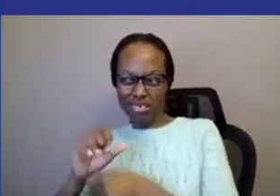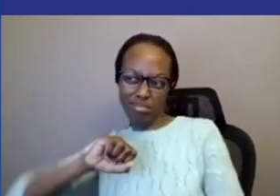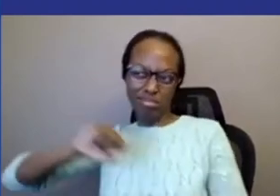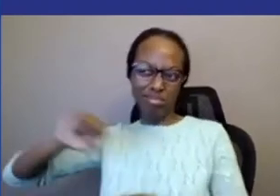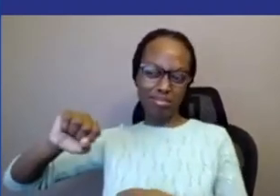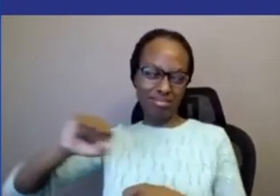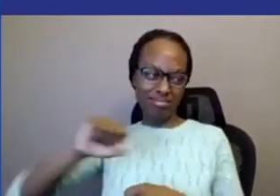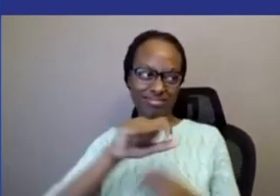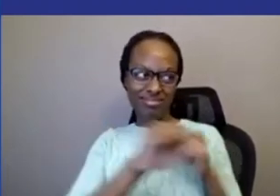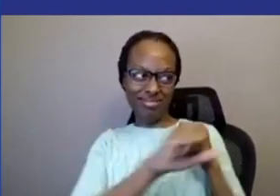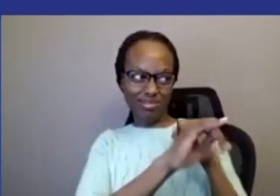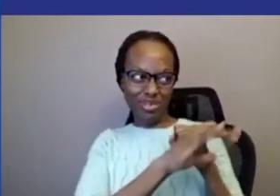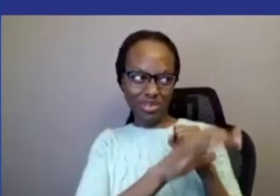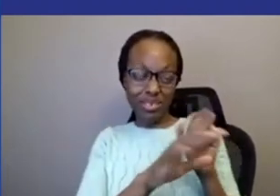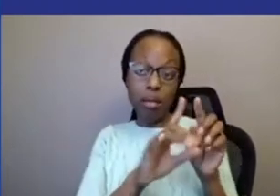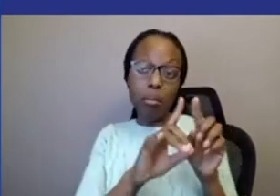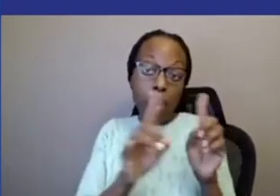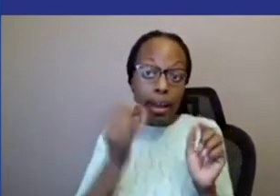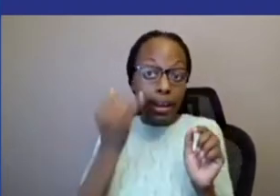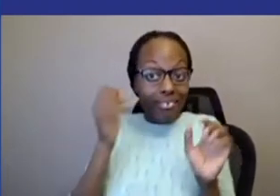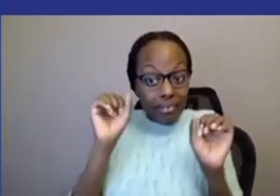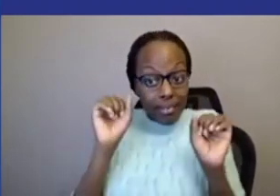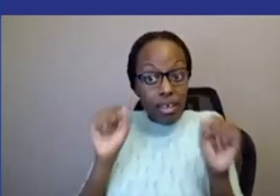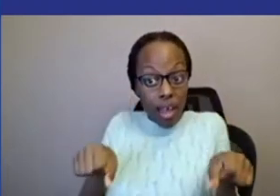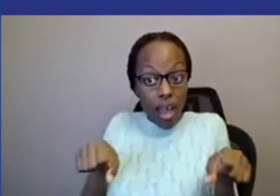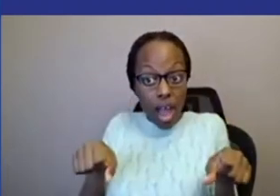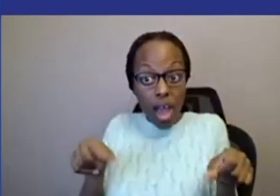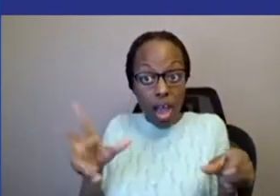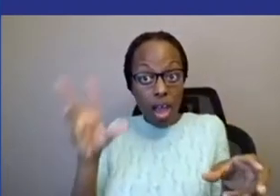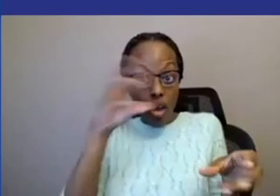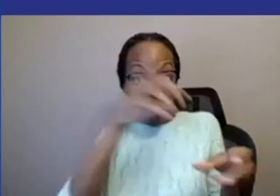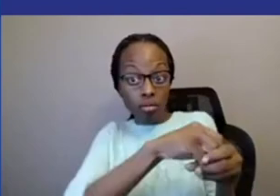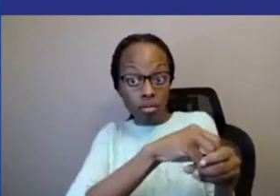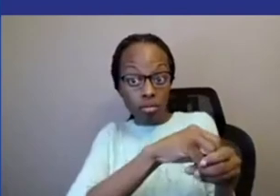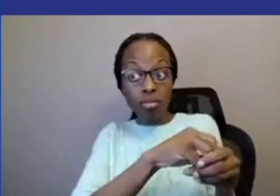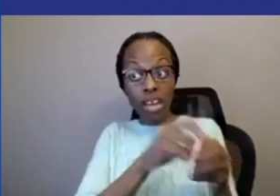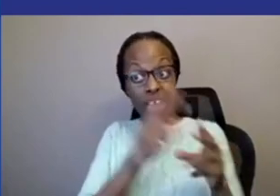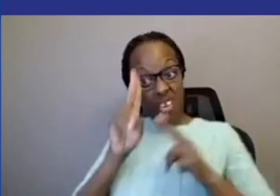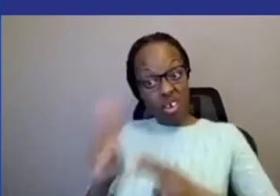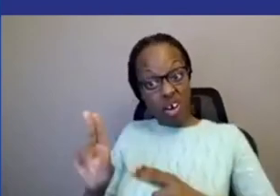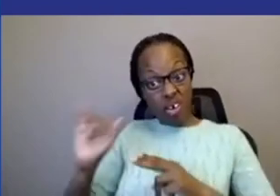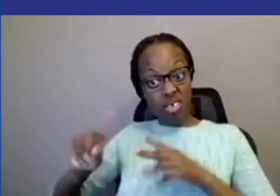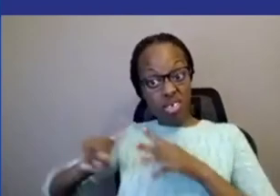is upheld and that's referenced, then I think that that's brilliant.